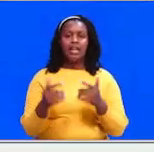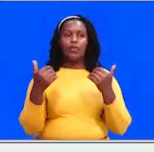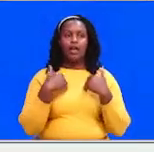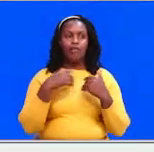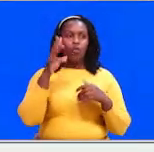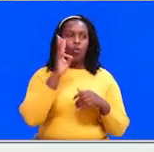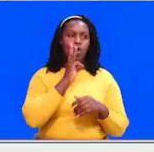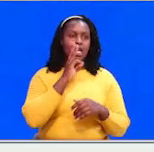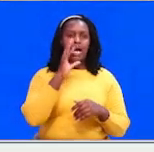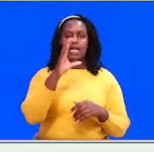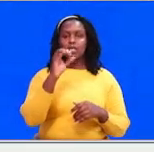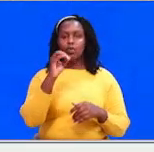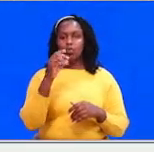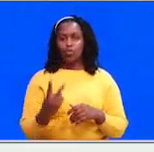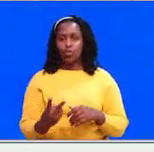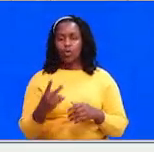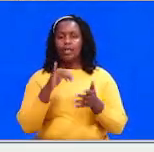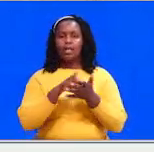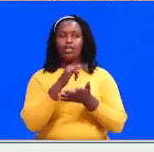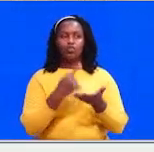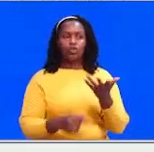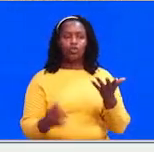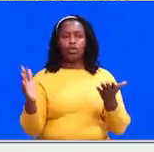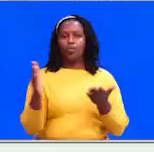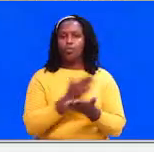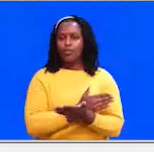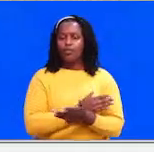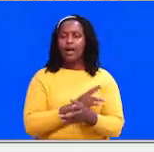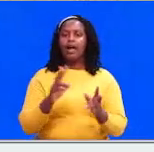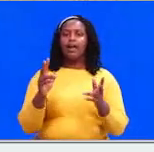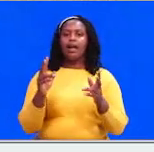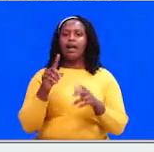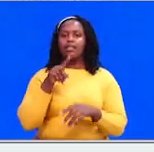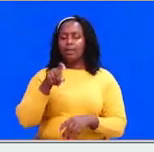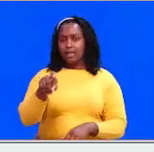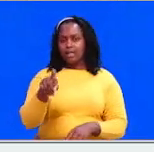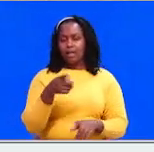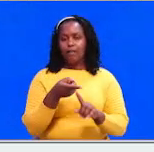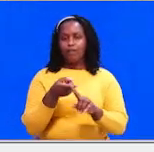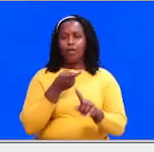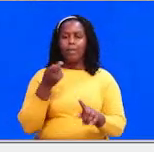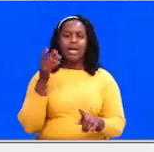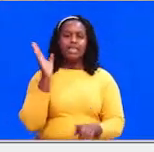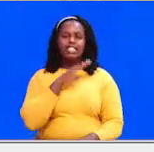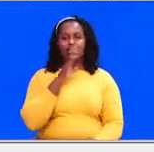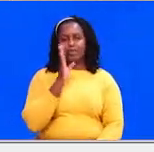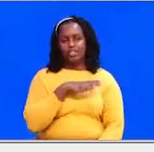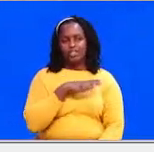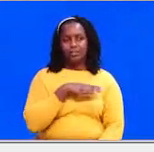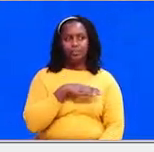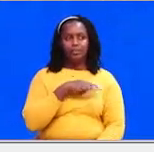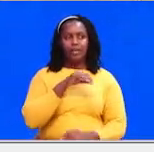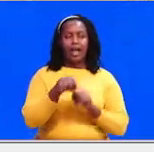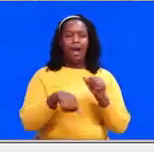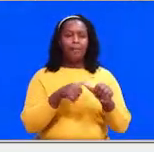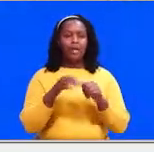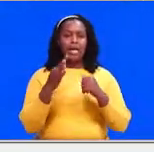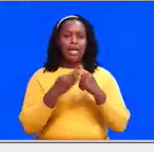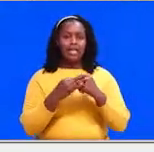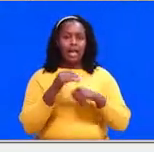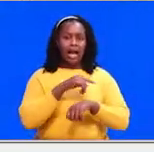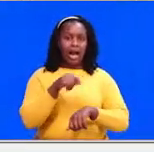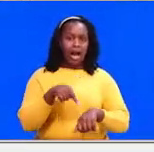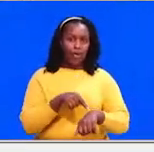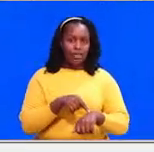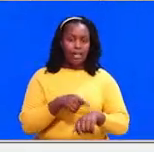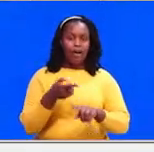and CO2, and that's how you remove the fecal matter out of the of the sewage. So this takes about 8 hours from when